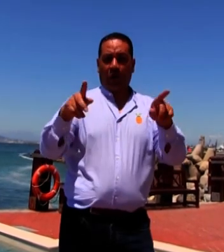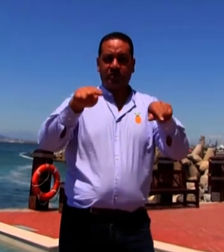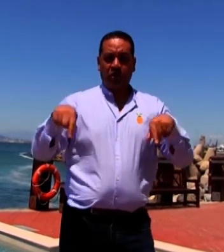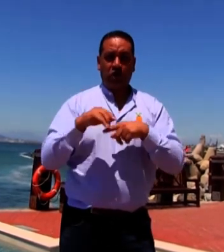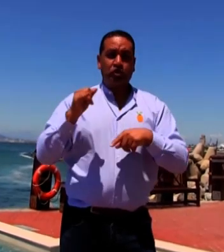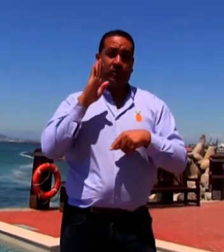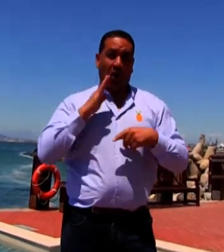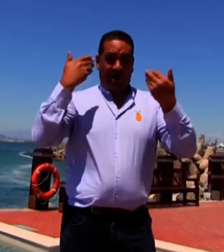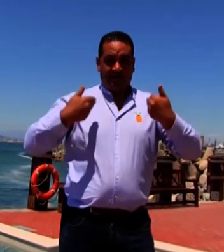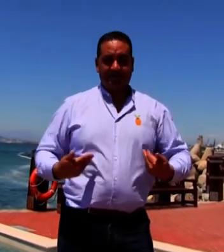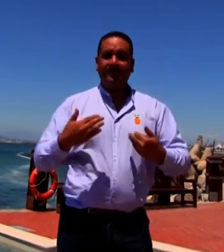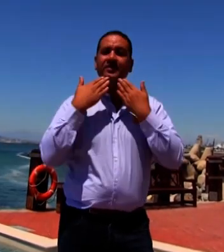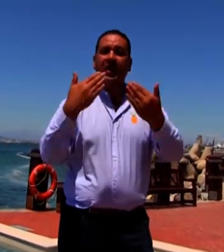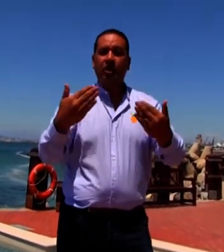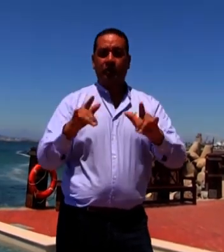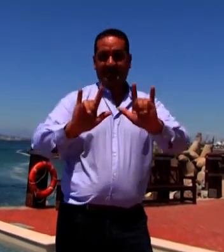Goodbye.